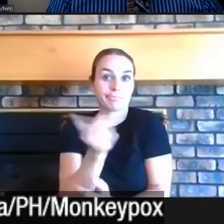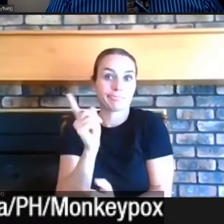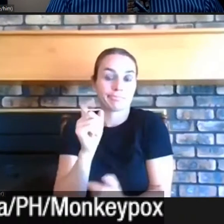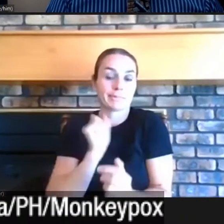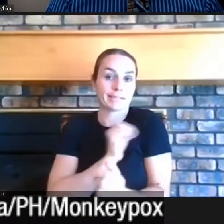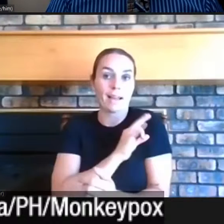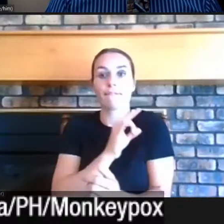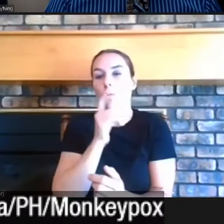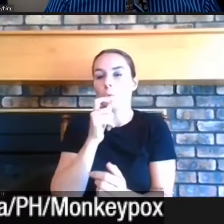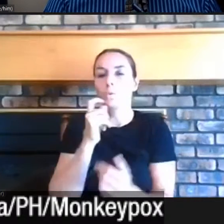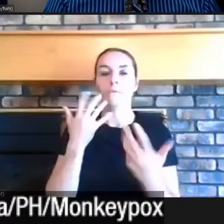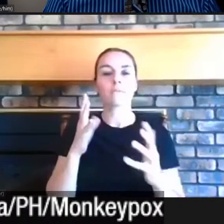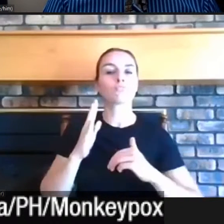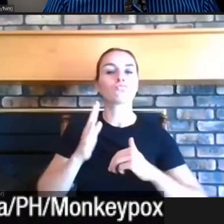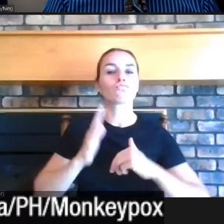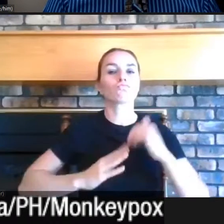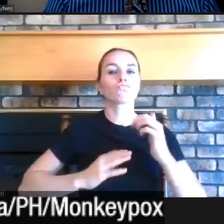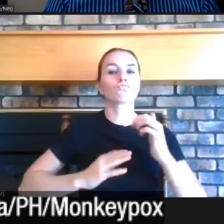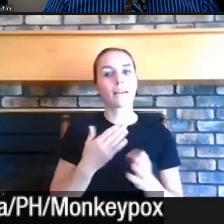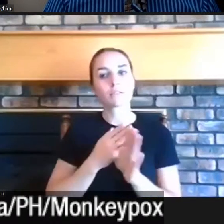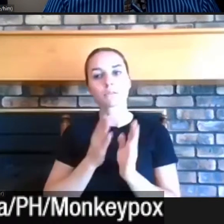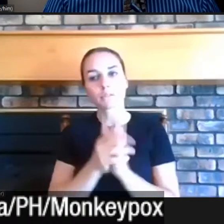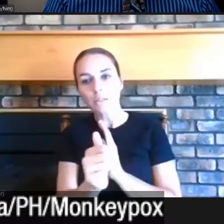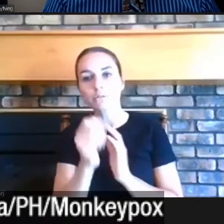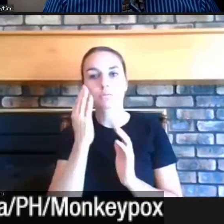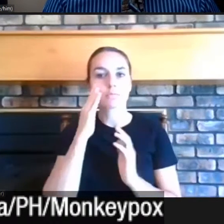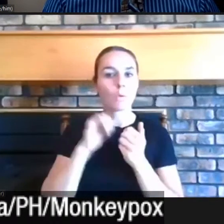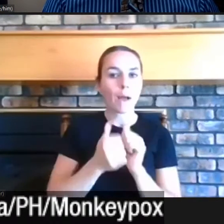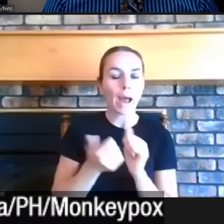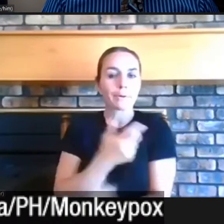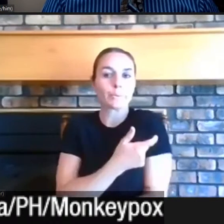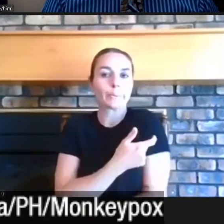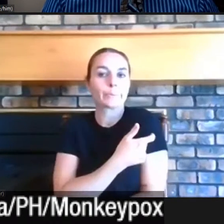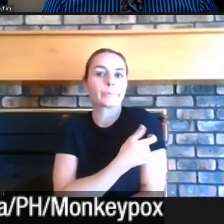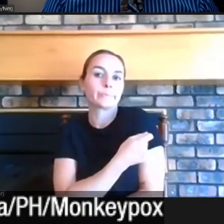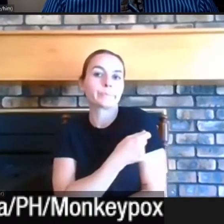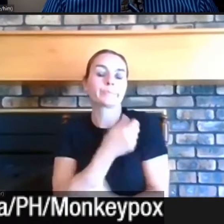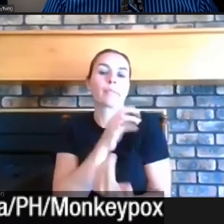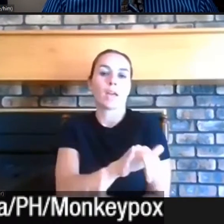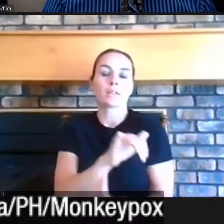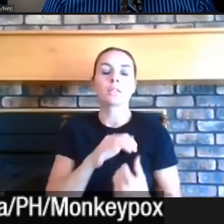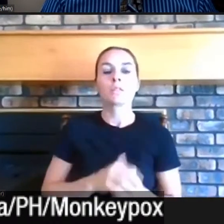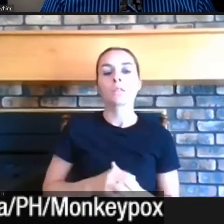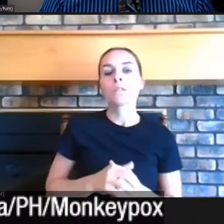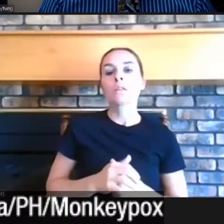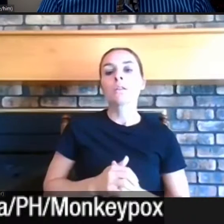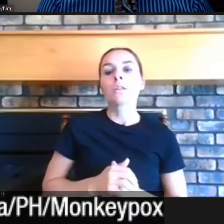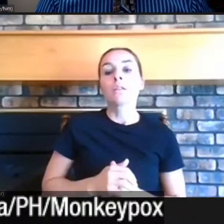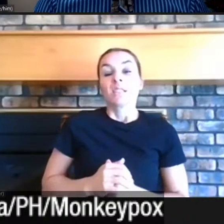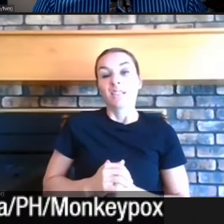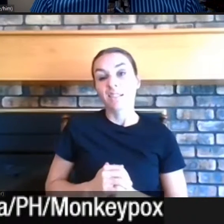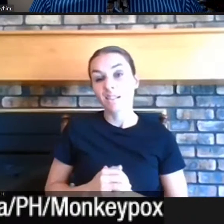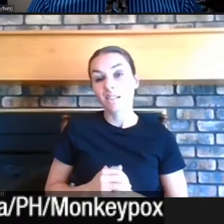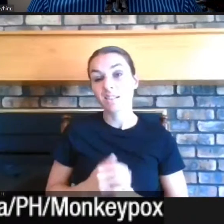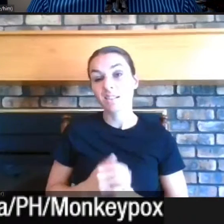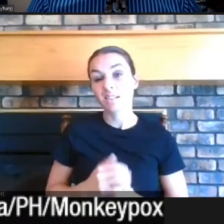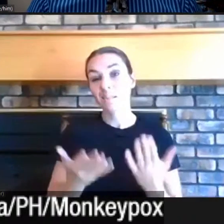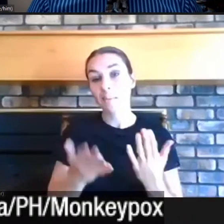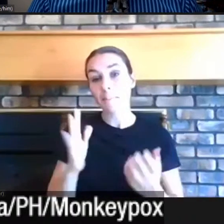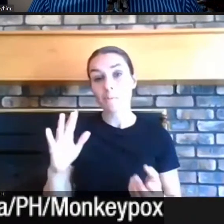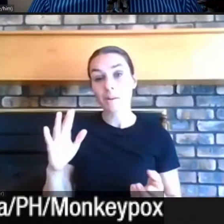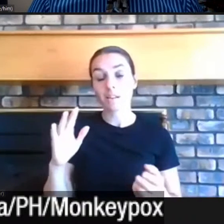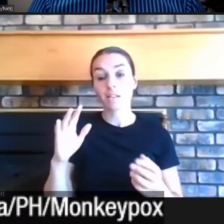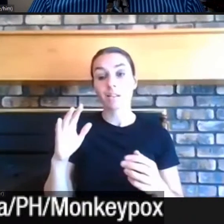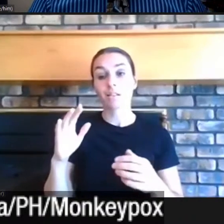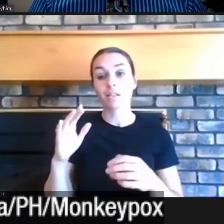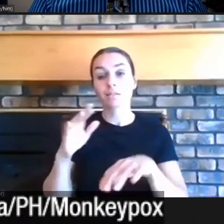intradermal vaccines, have the skills and can do that so that we can vaccinate people appropriately. It may slow down the